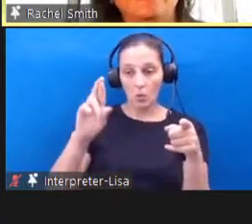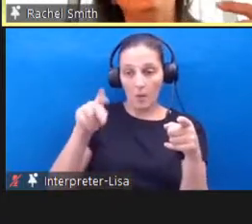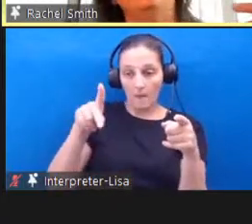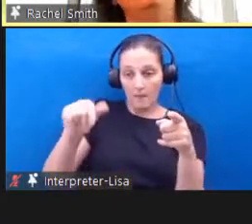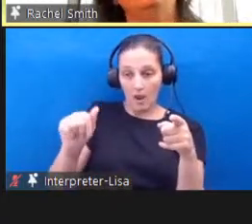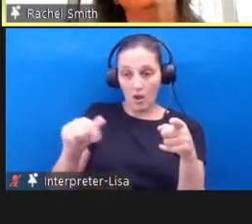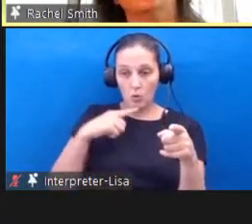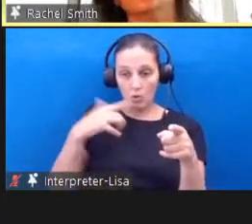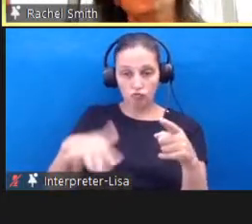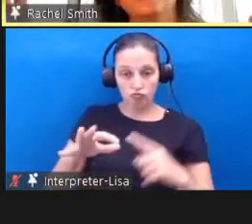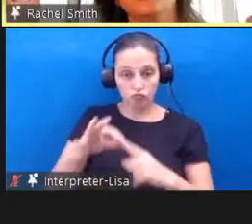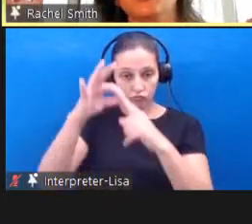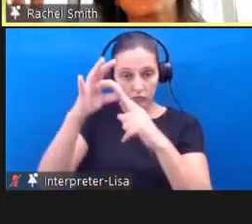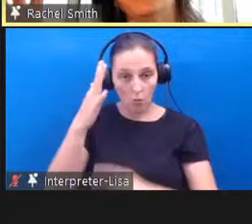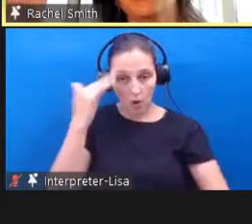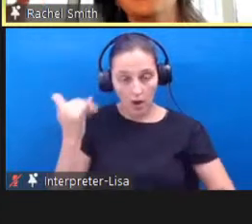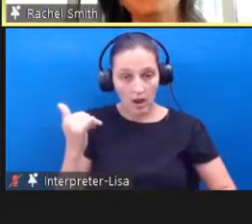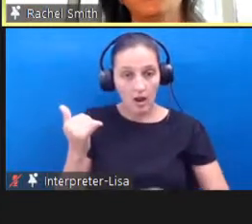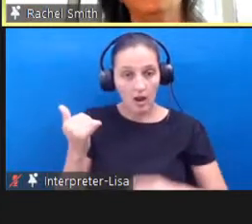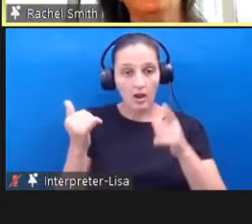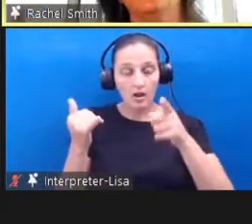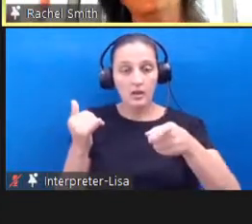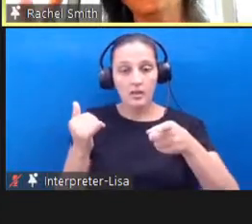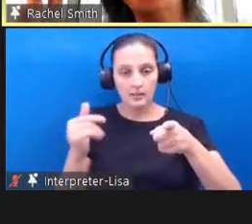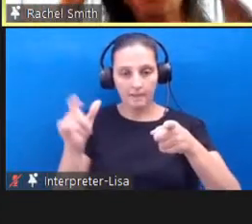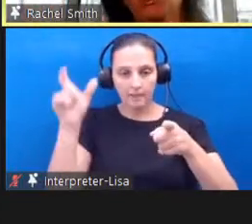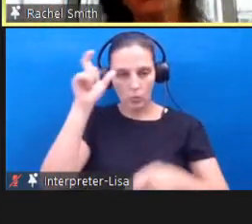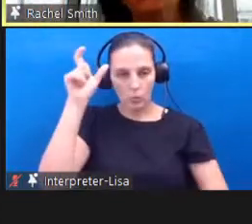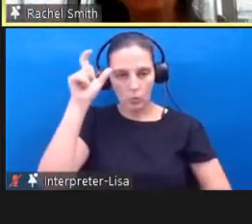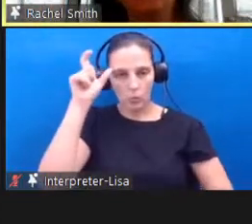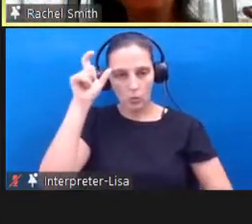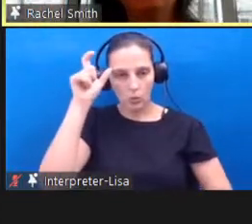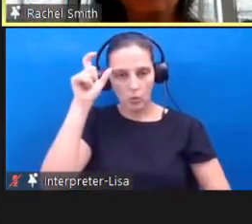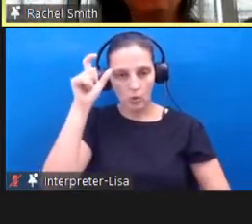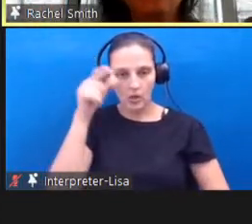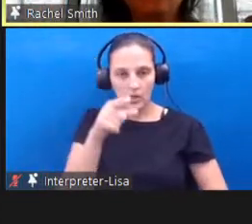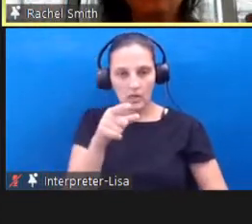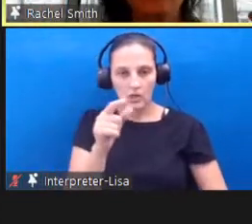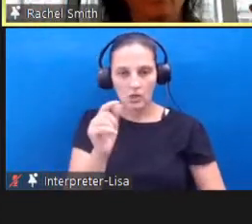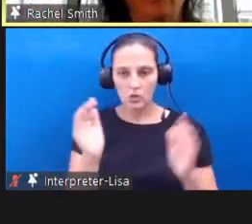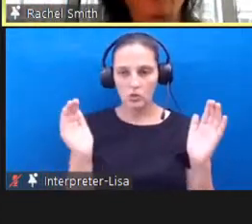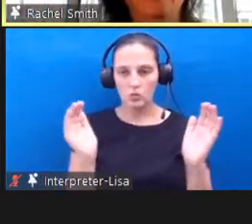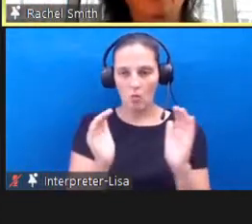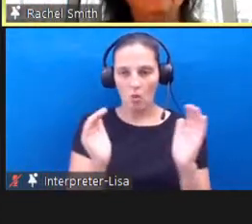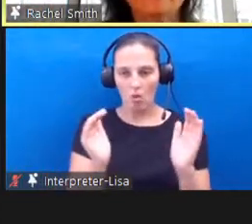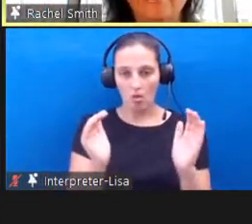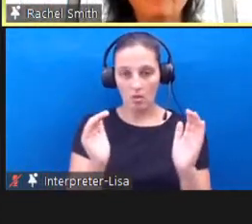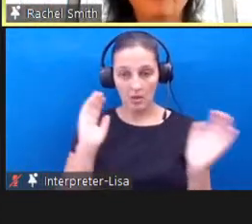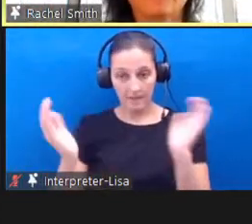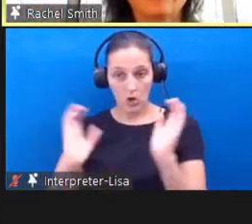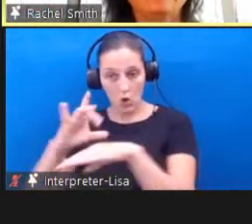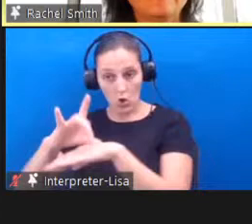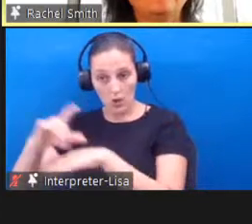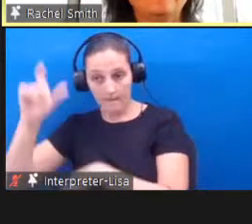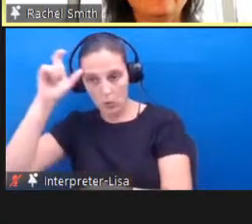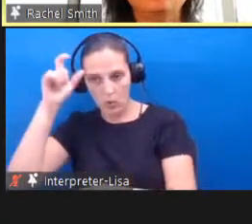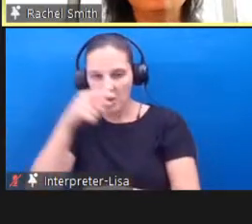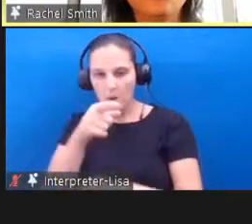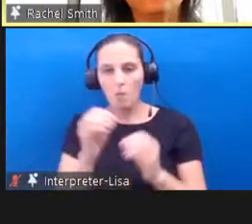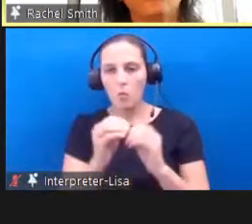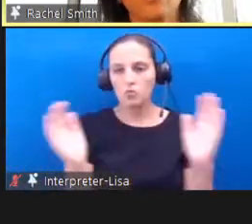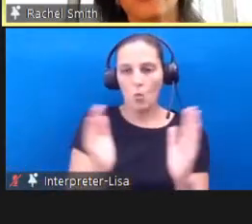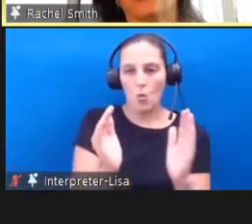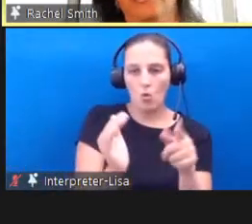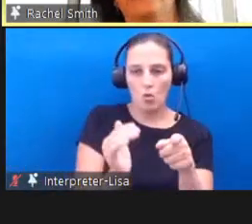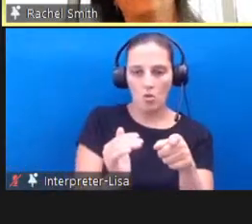is that this is a moon that is smaller than our moon in diameter, and yet has